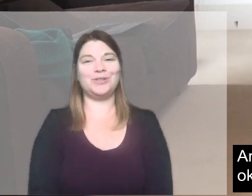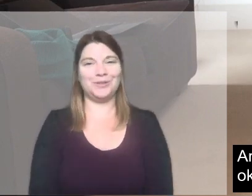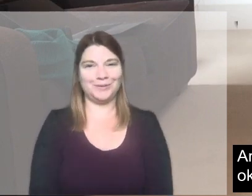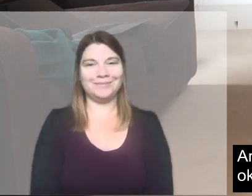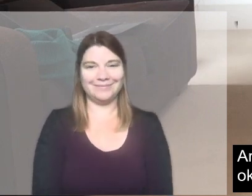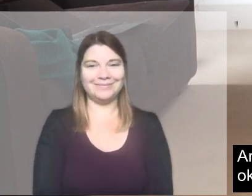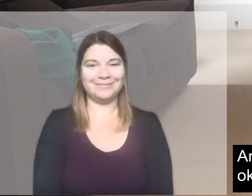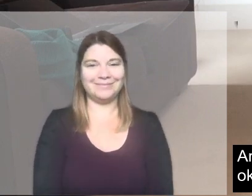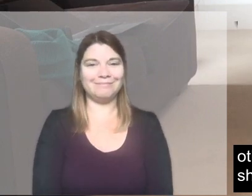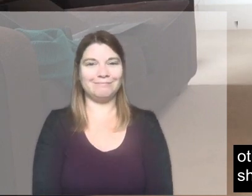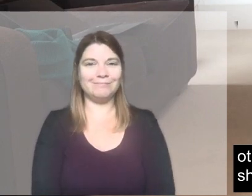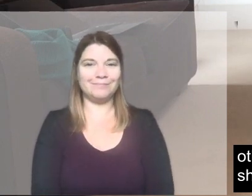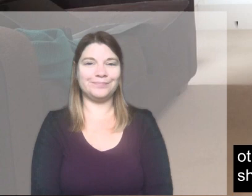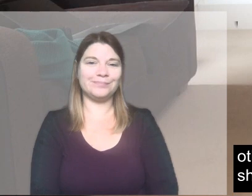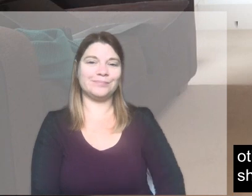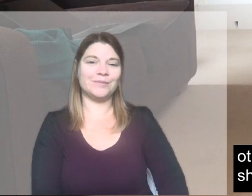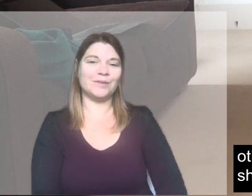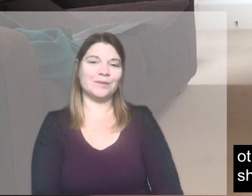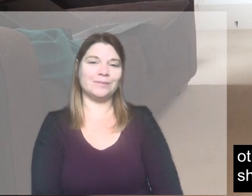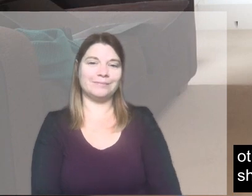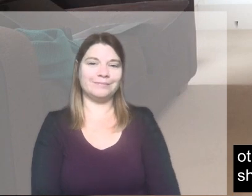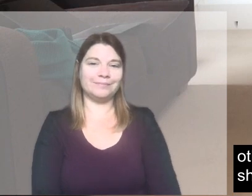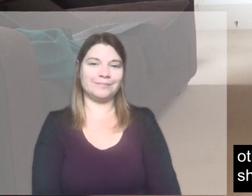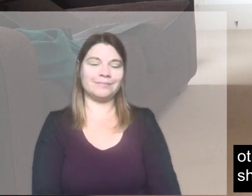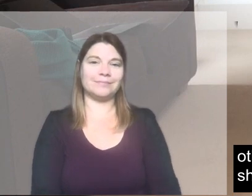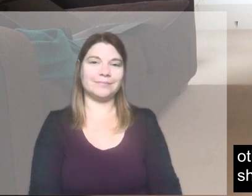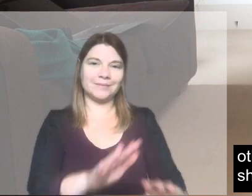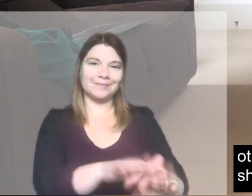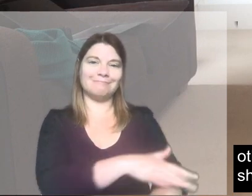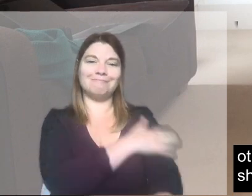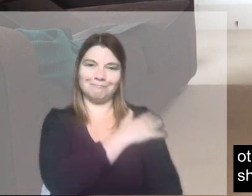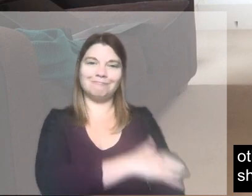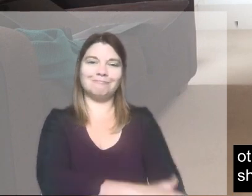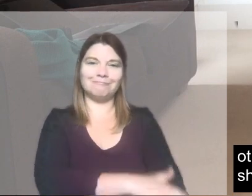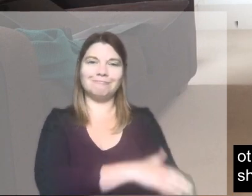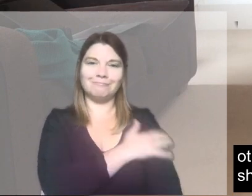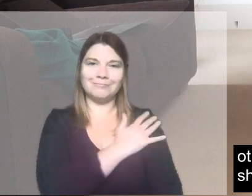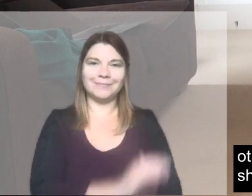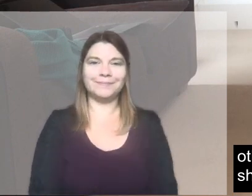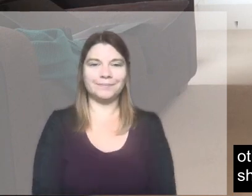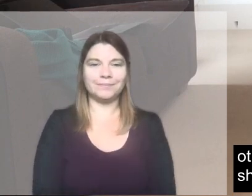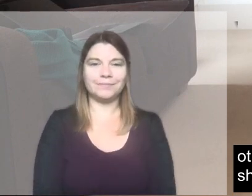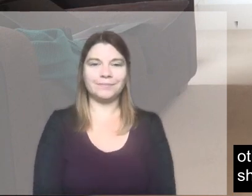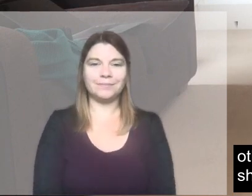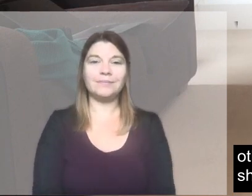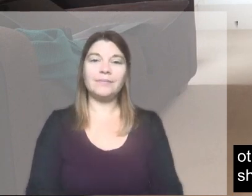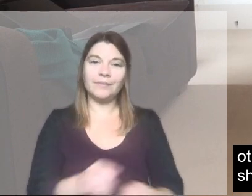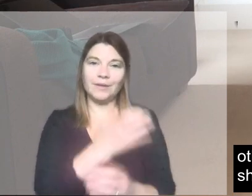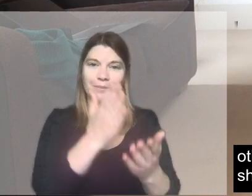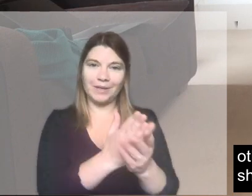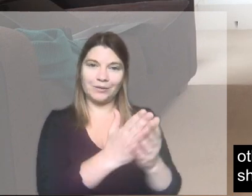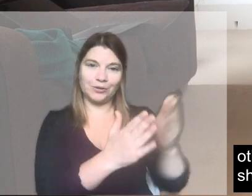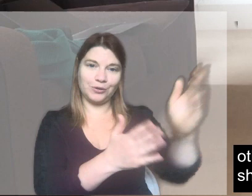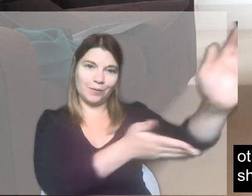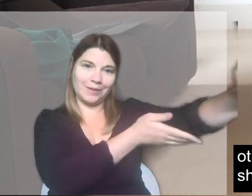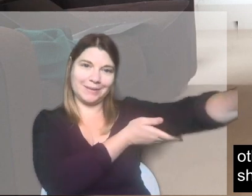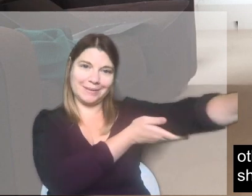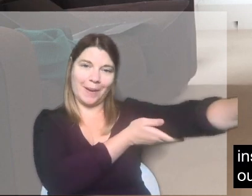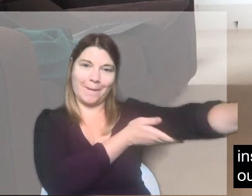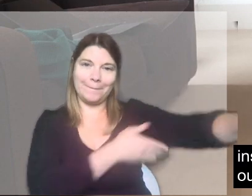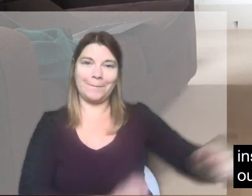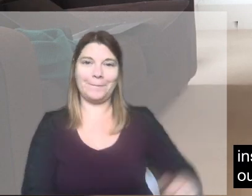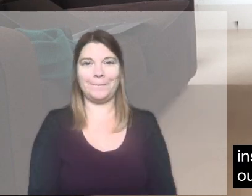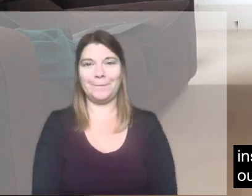Great, okay, and then switching over to the other side, brushing from fingertip to shoulder, and making sure you